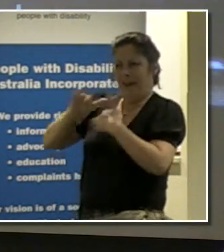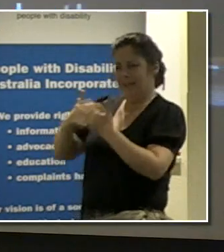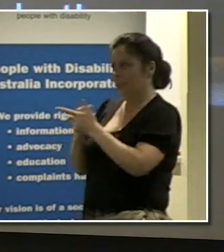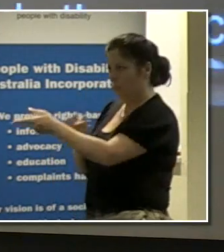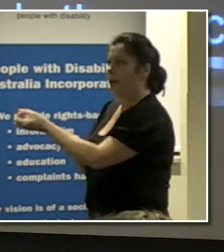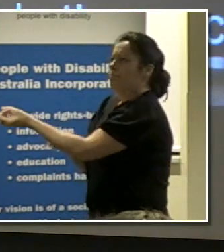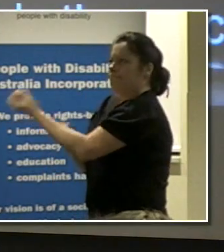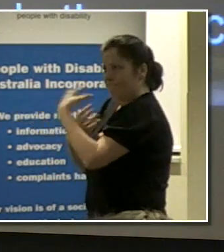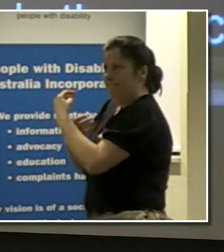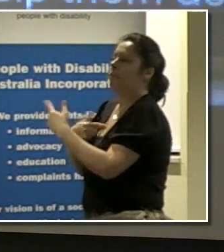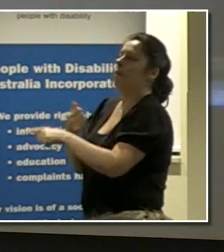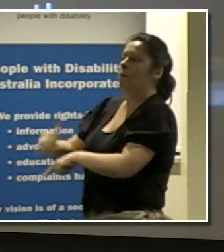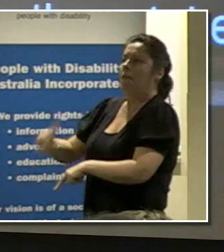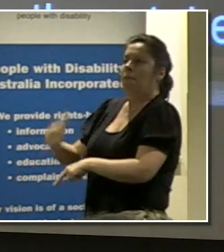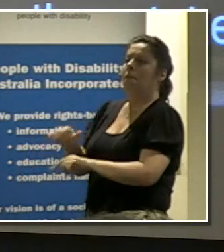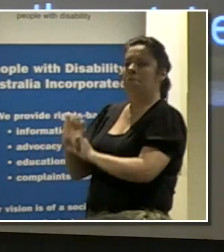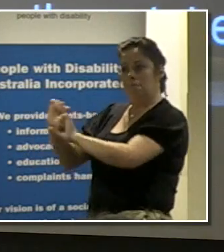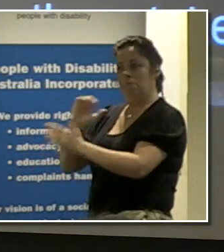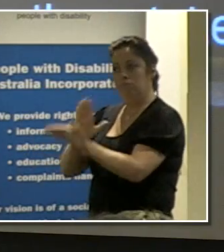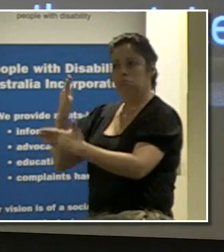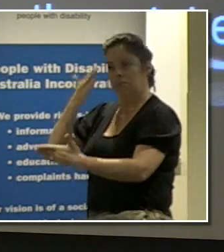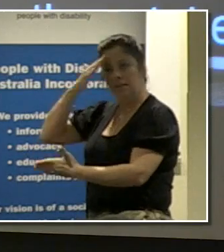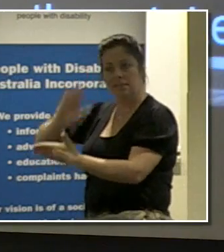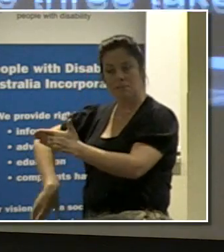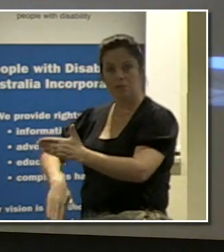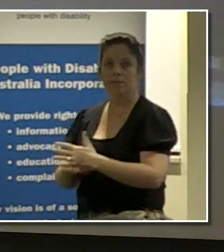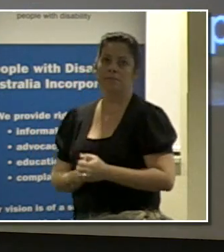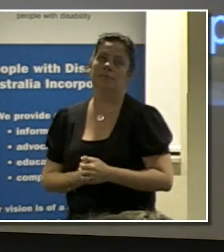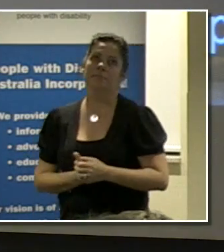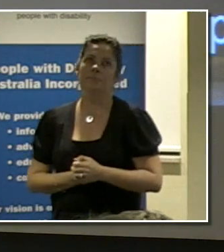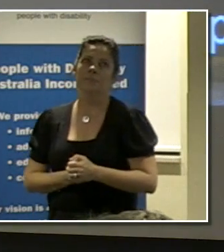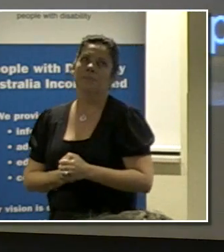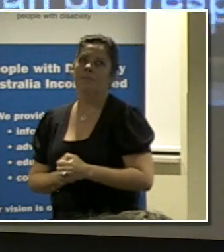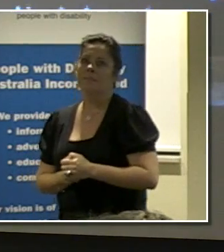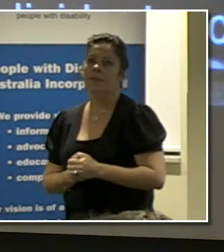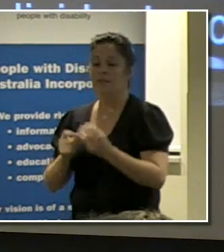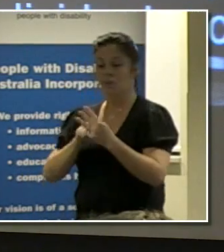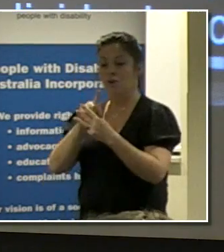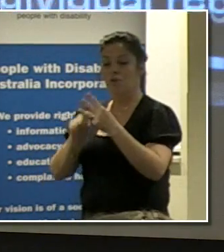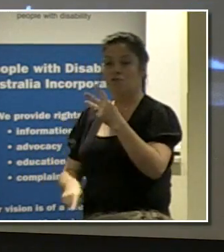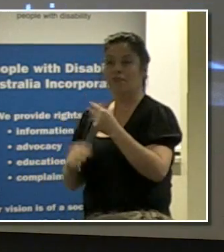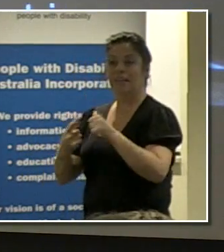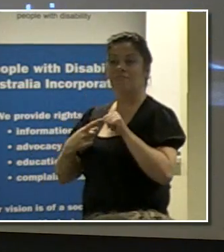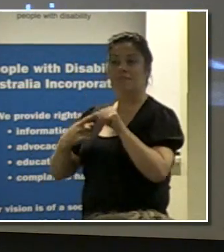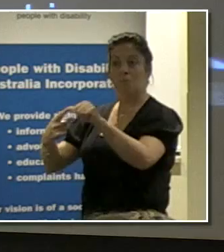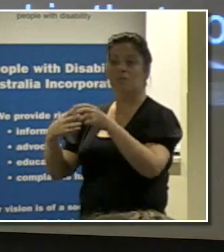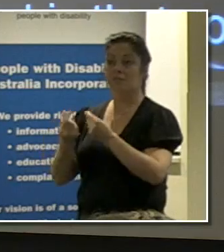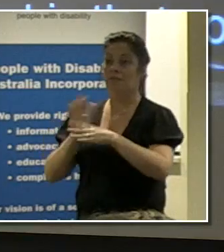than our response to the individual recommendations. The first is that you build better